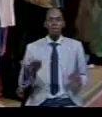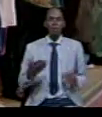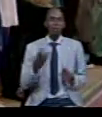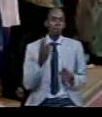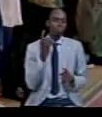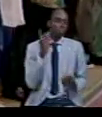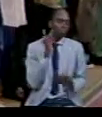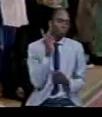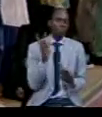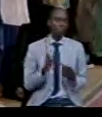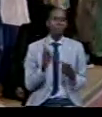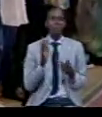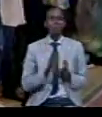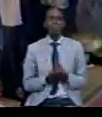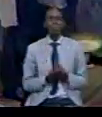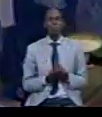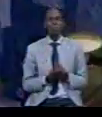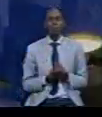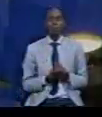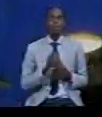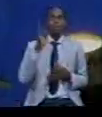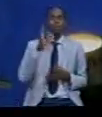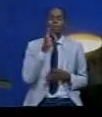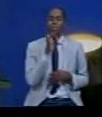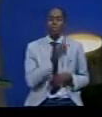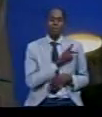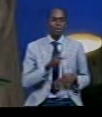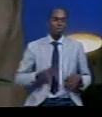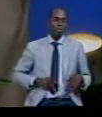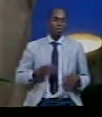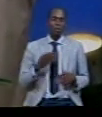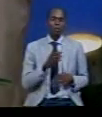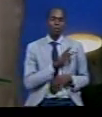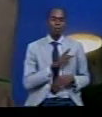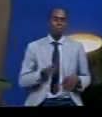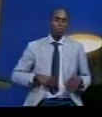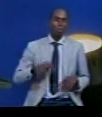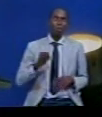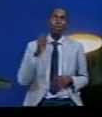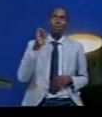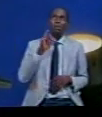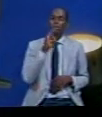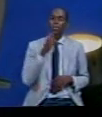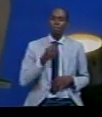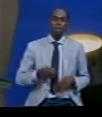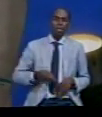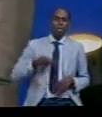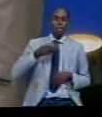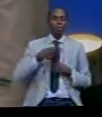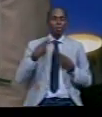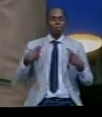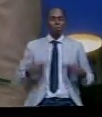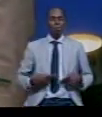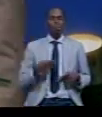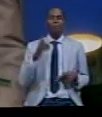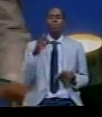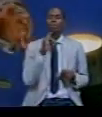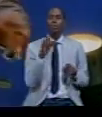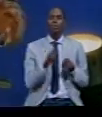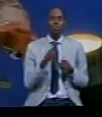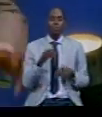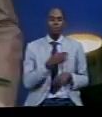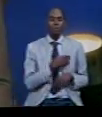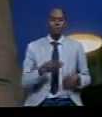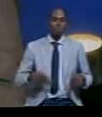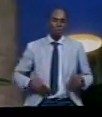perfect, is the King of Kings, is the High Priest, and is also the Messiah,